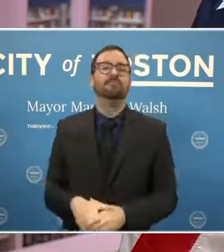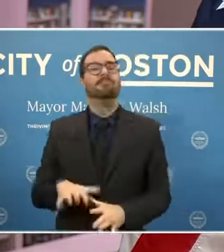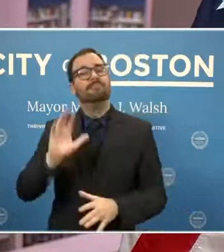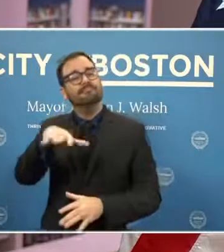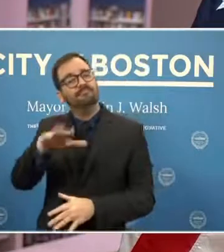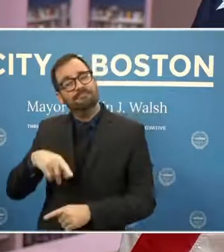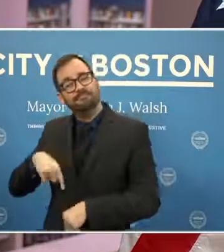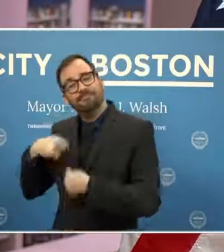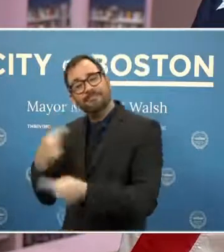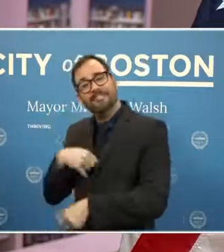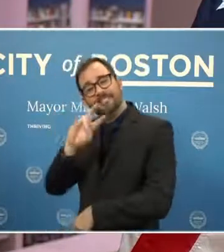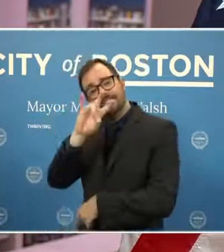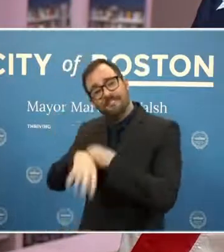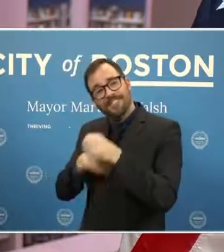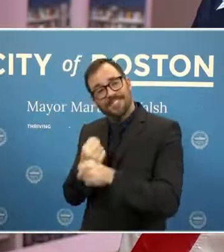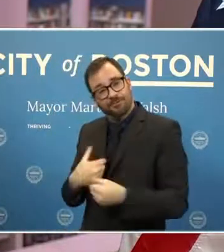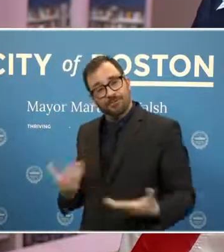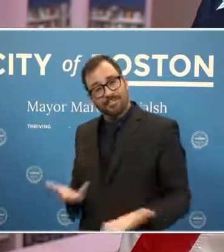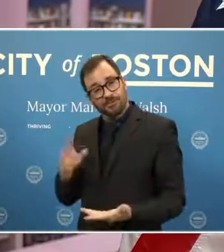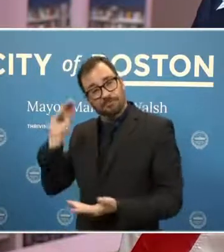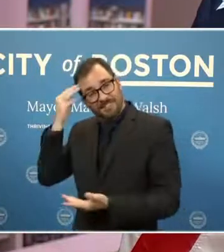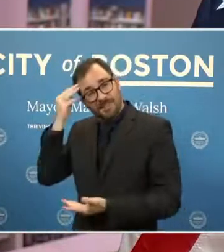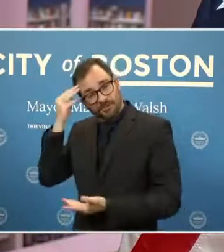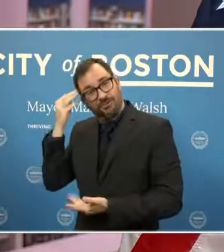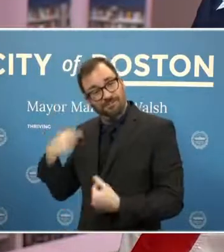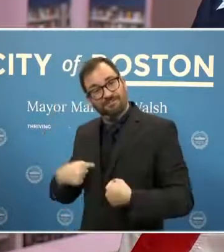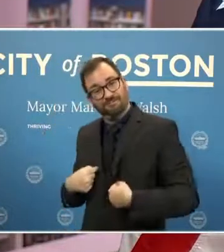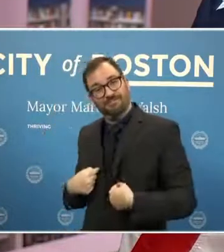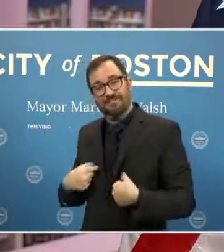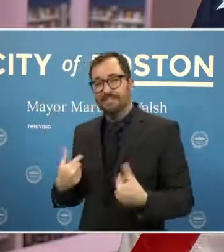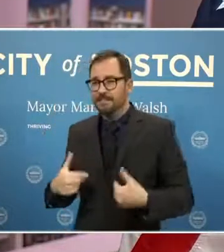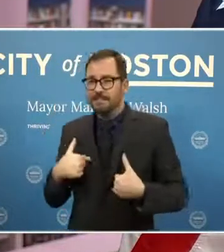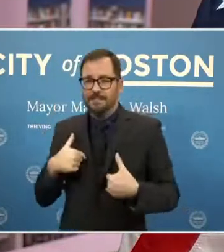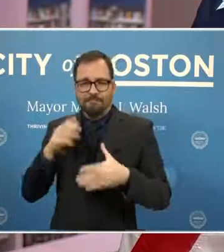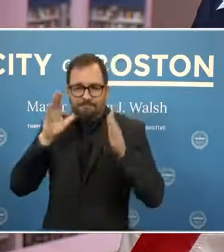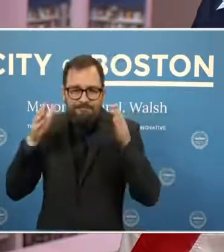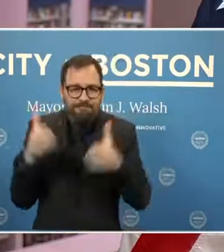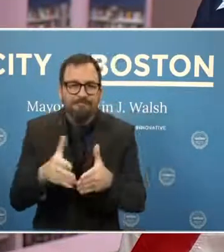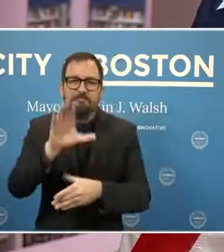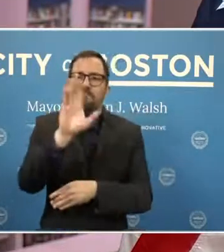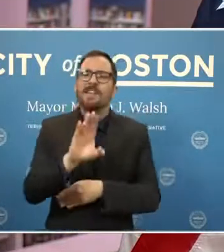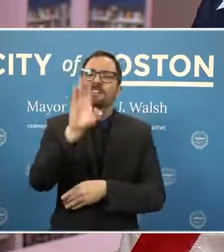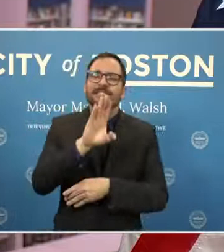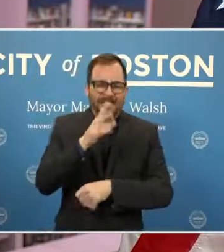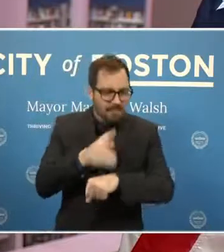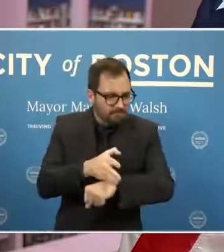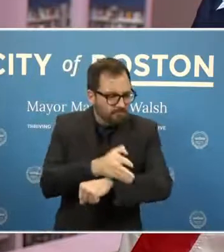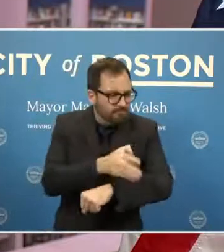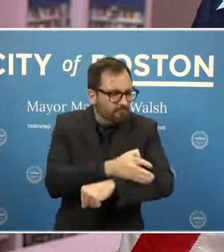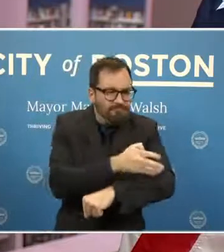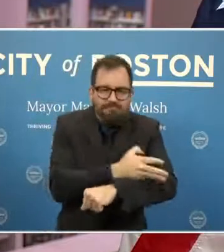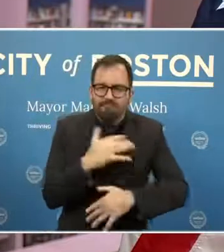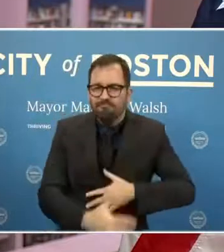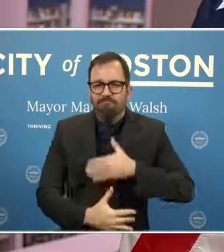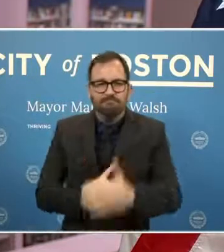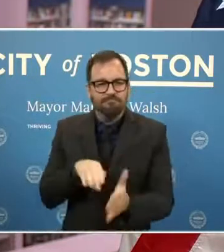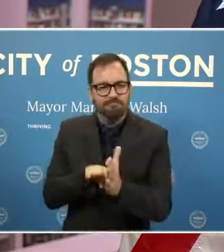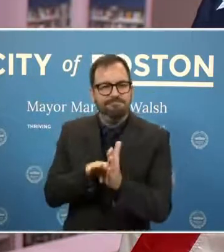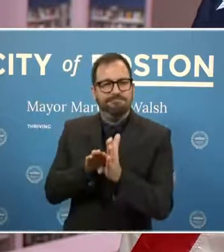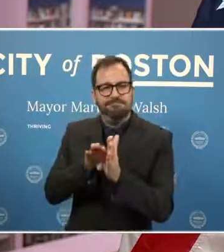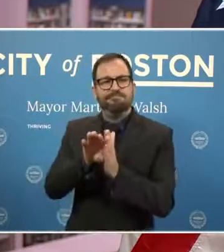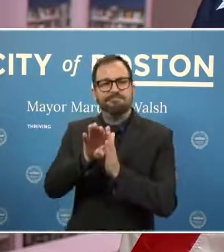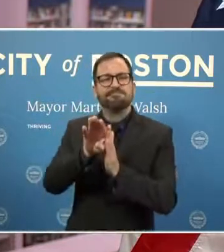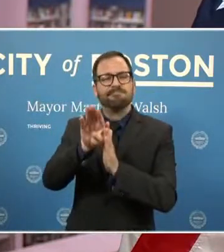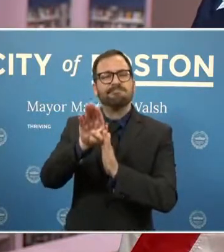I want to start by honoring the 1,060 Bostonians we have lost to COVID-19. They are loved and missed, and